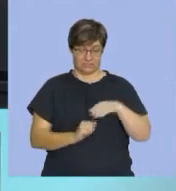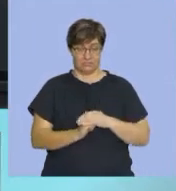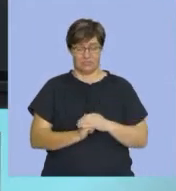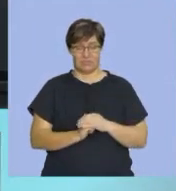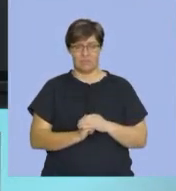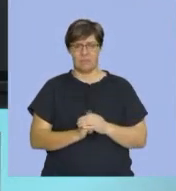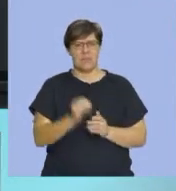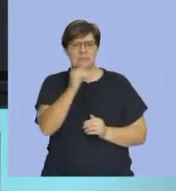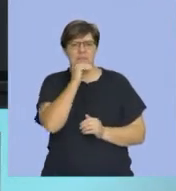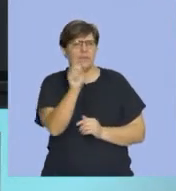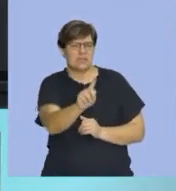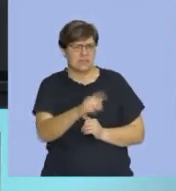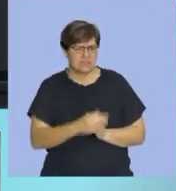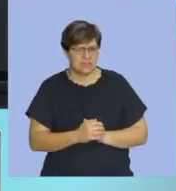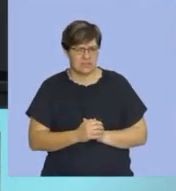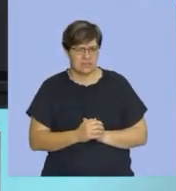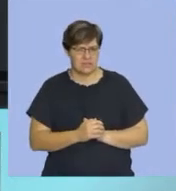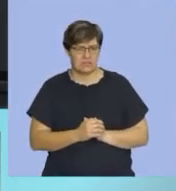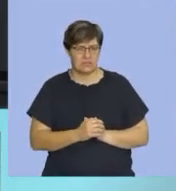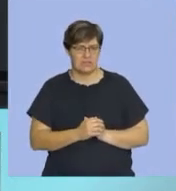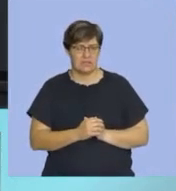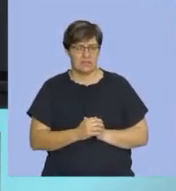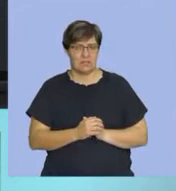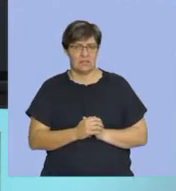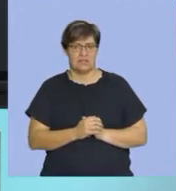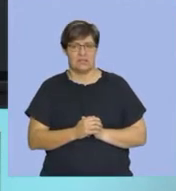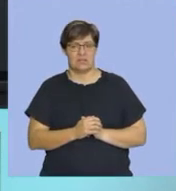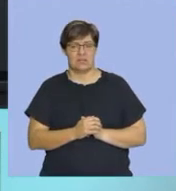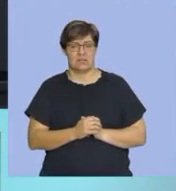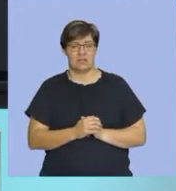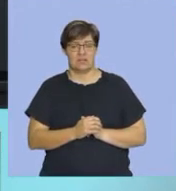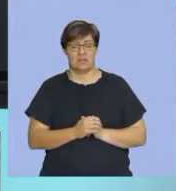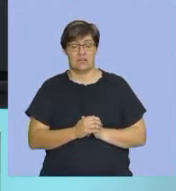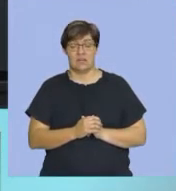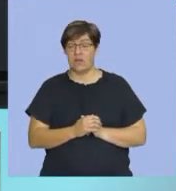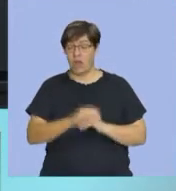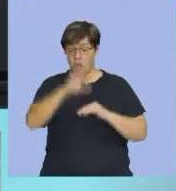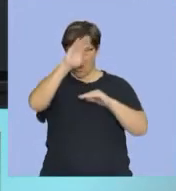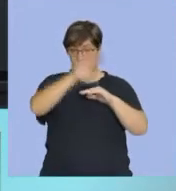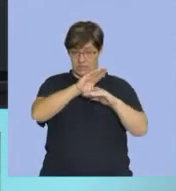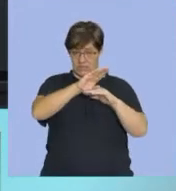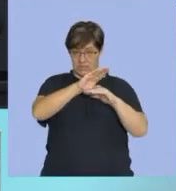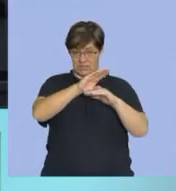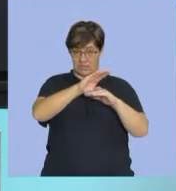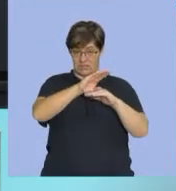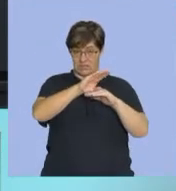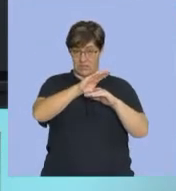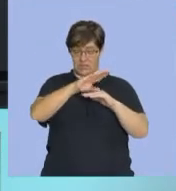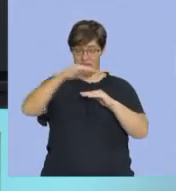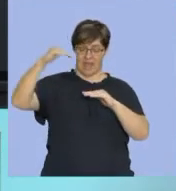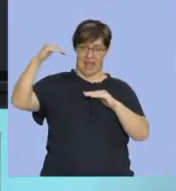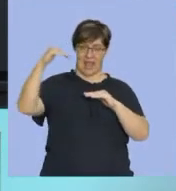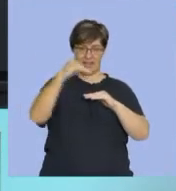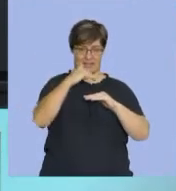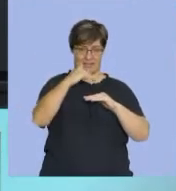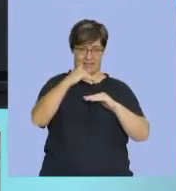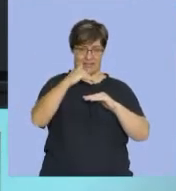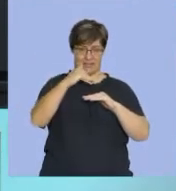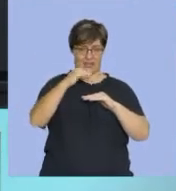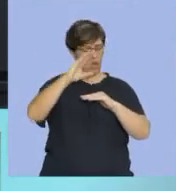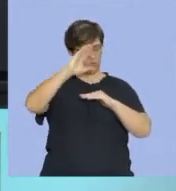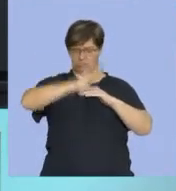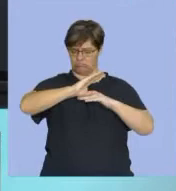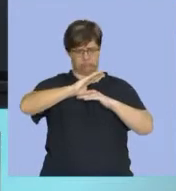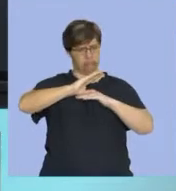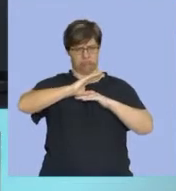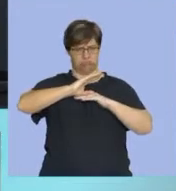so now what this means here is that the force that's being exerted on the object will be at an angle. Not the